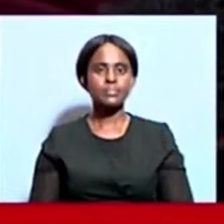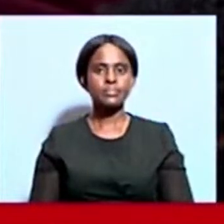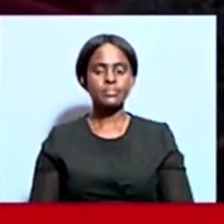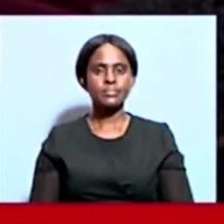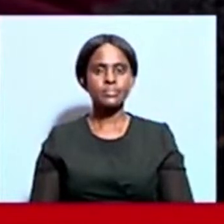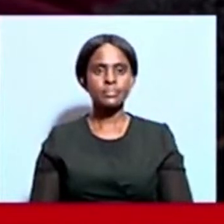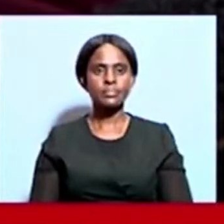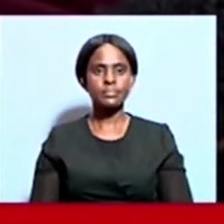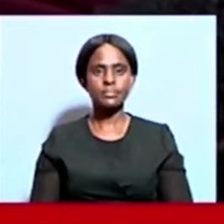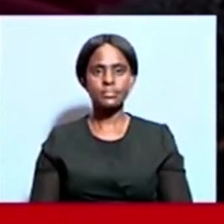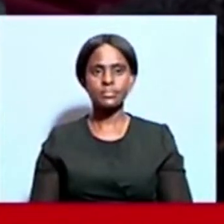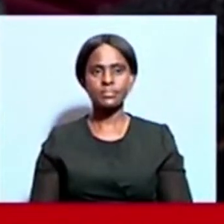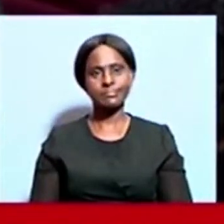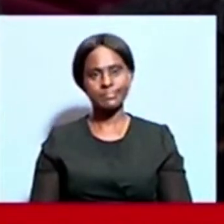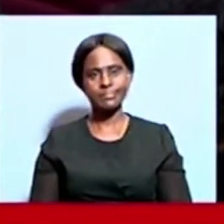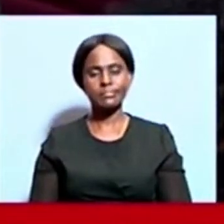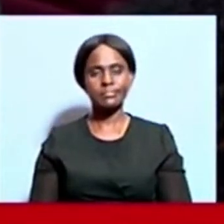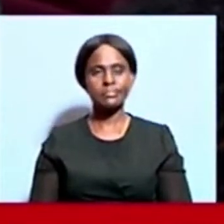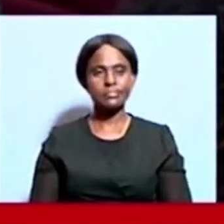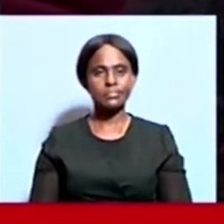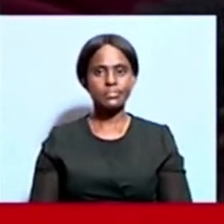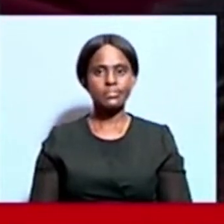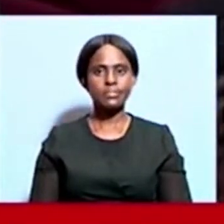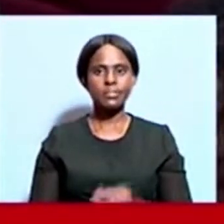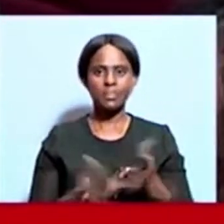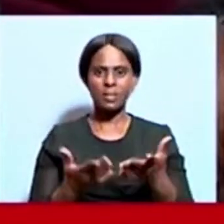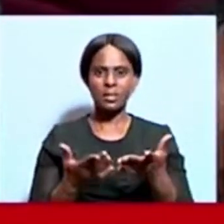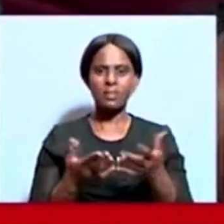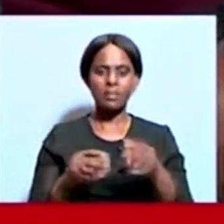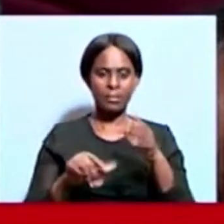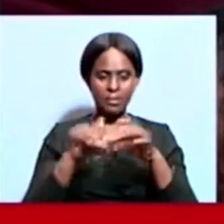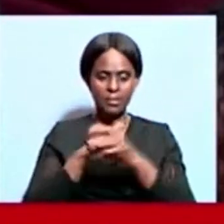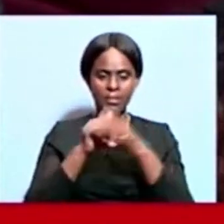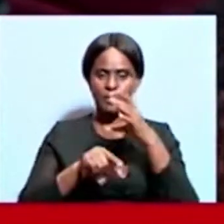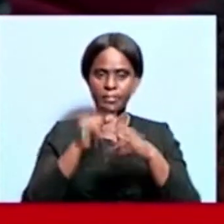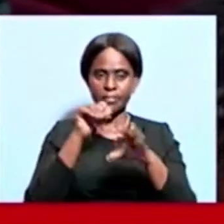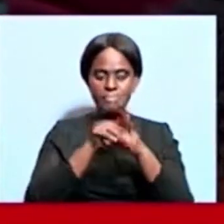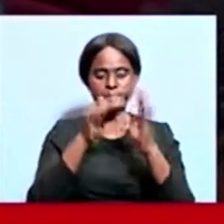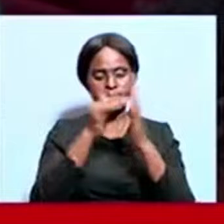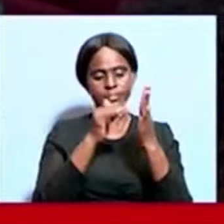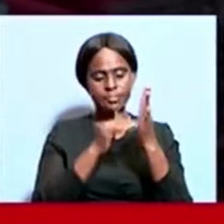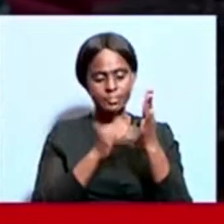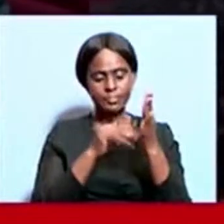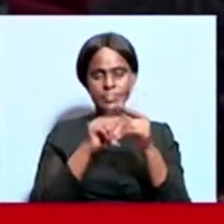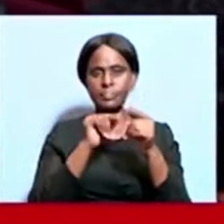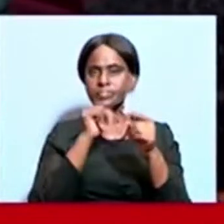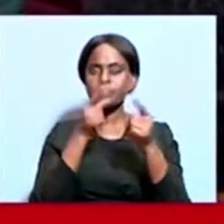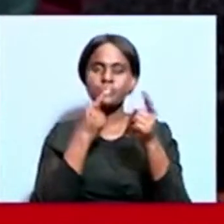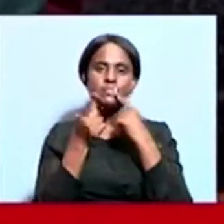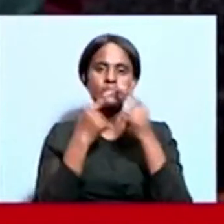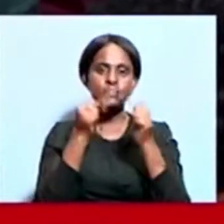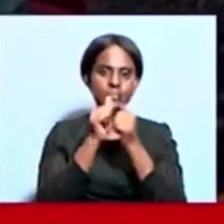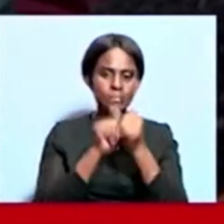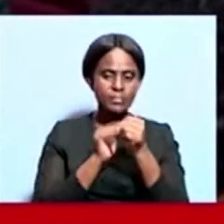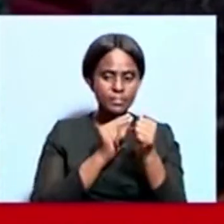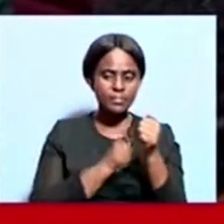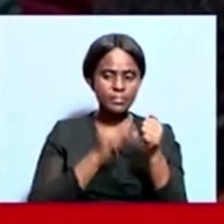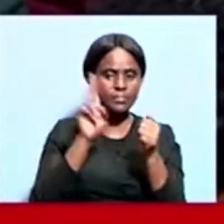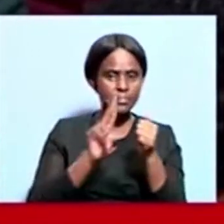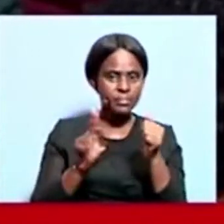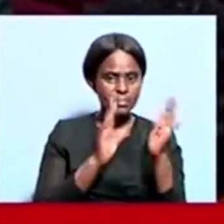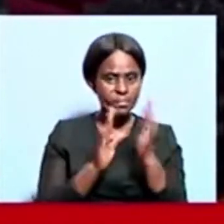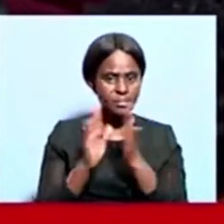be run. So you find that in that guidance, although they are not talking about whether we are using the order or